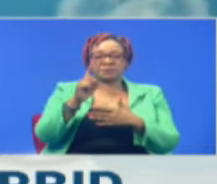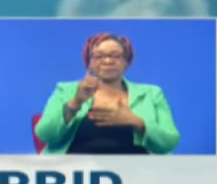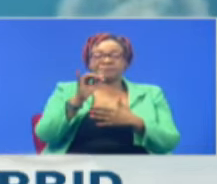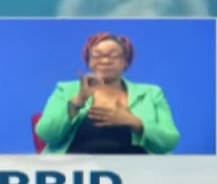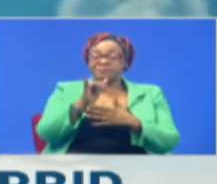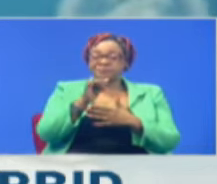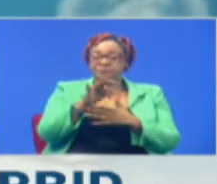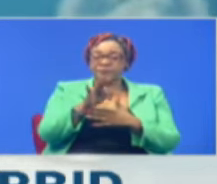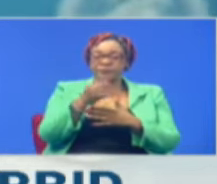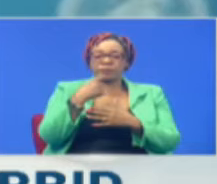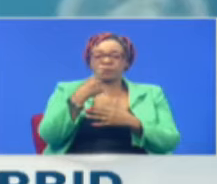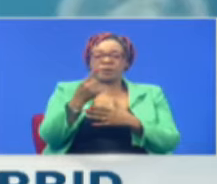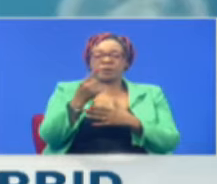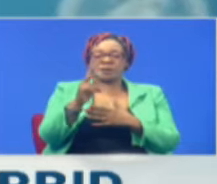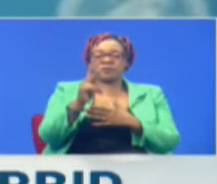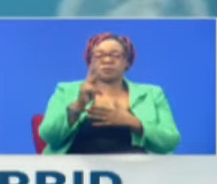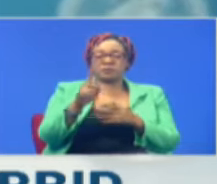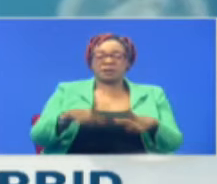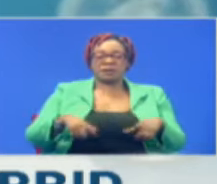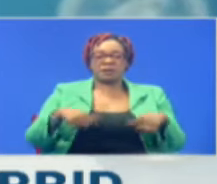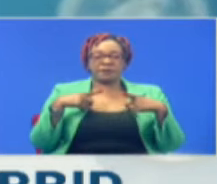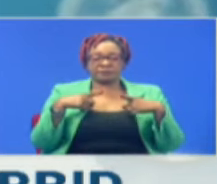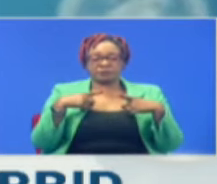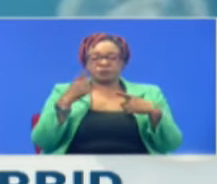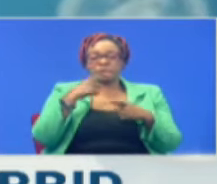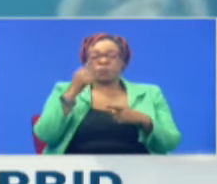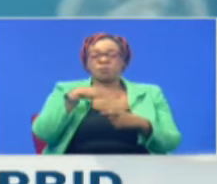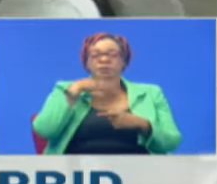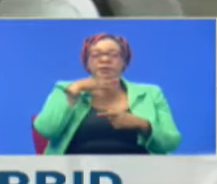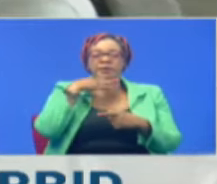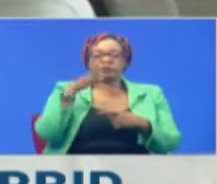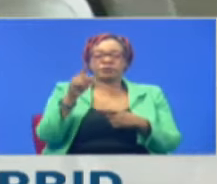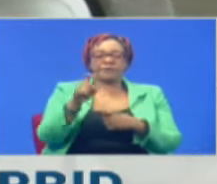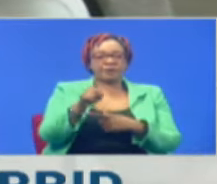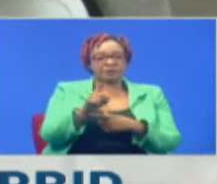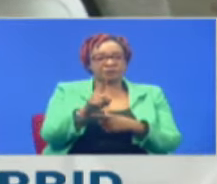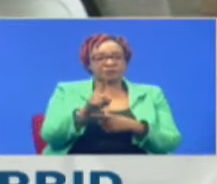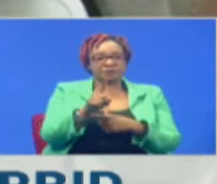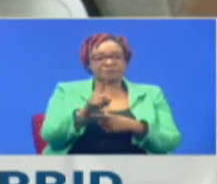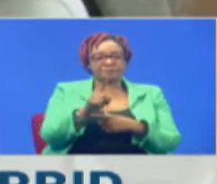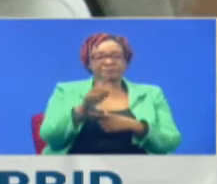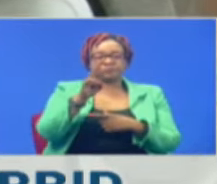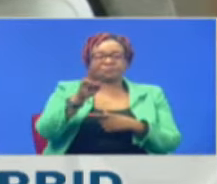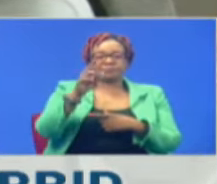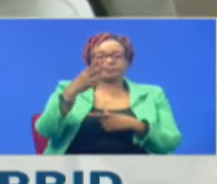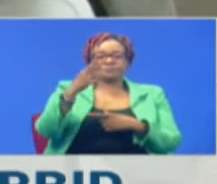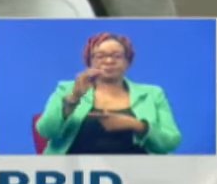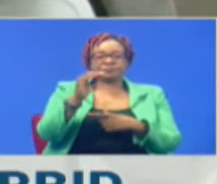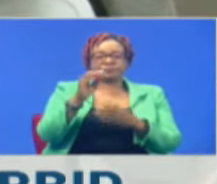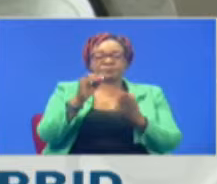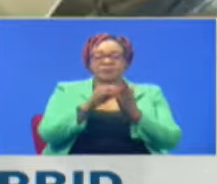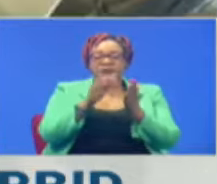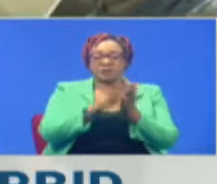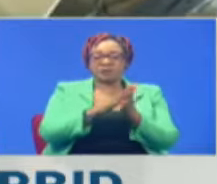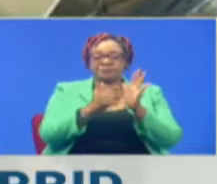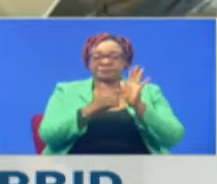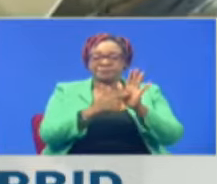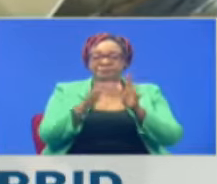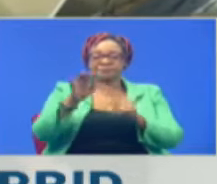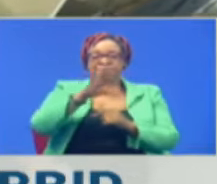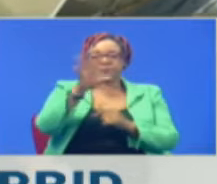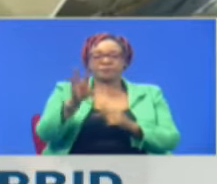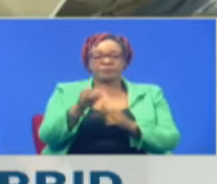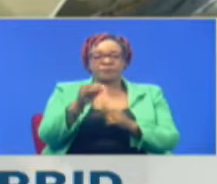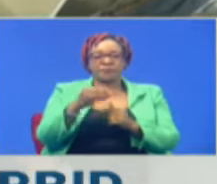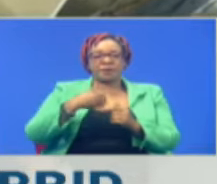of 100,000 lives sadly lost to this virus. The World Health Organization's data shows that Africa accounts